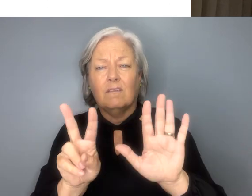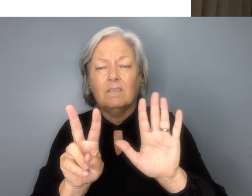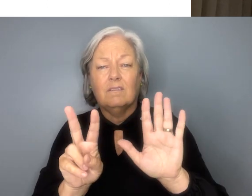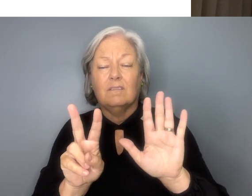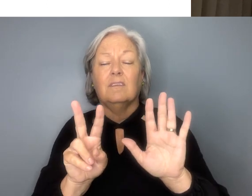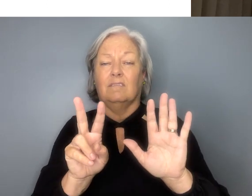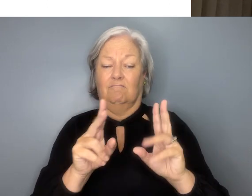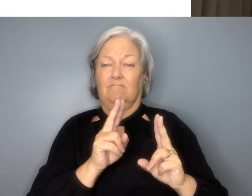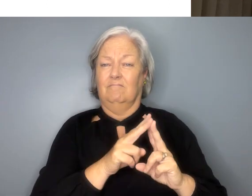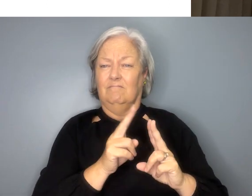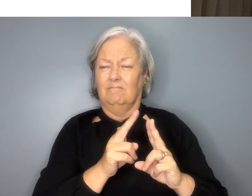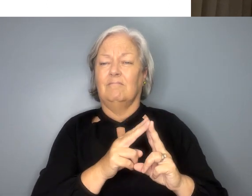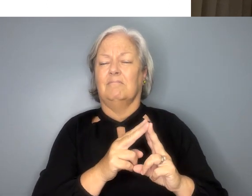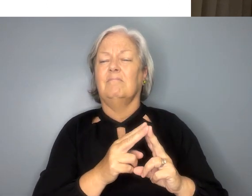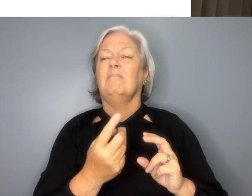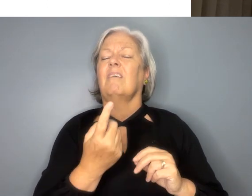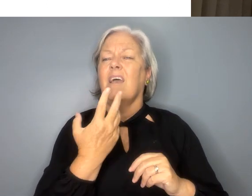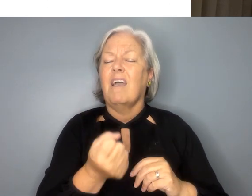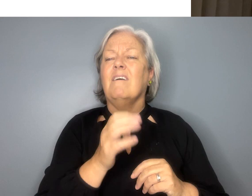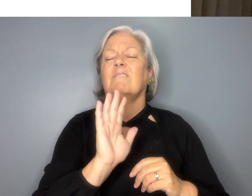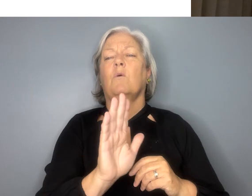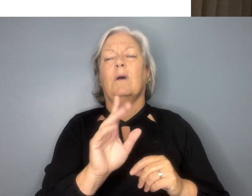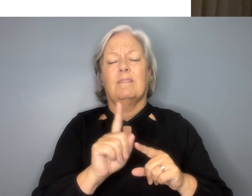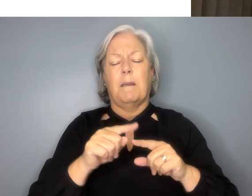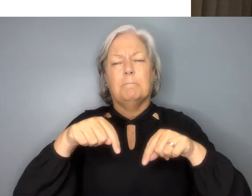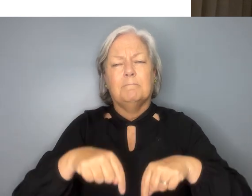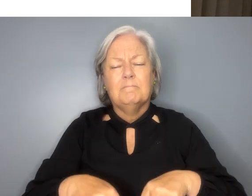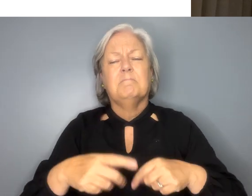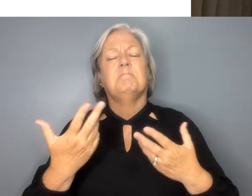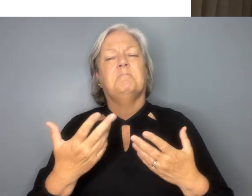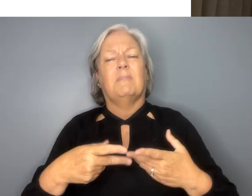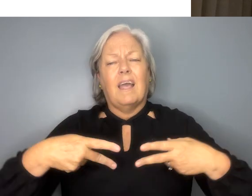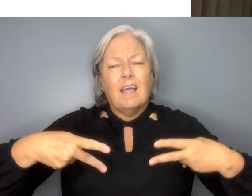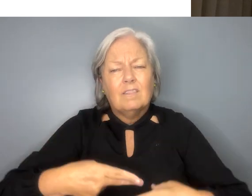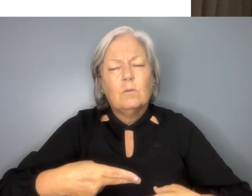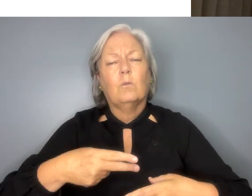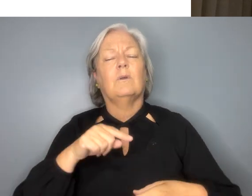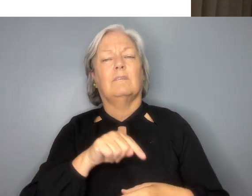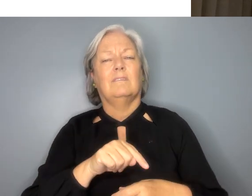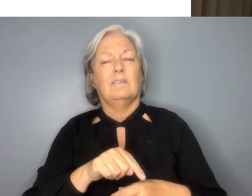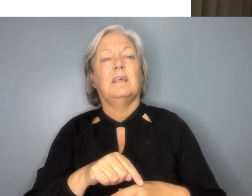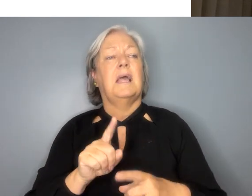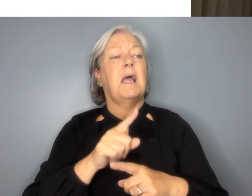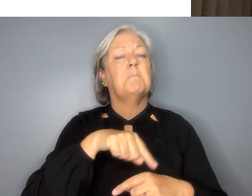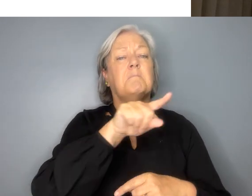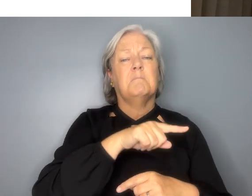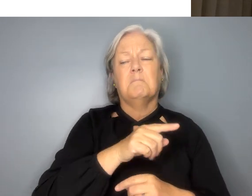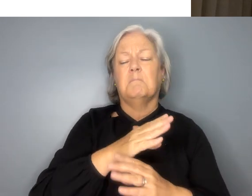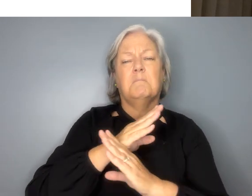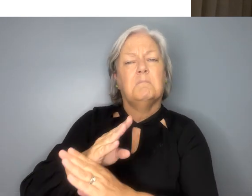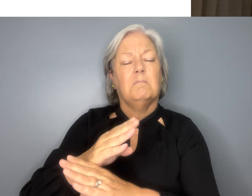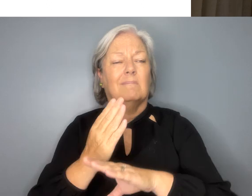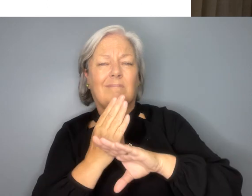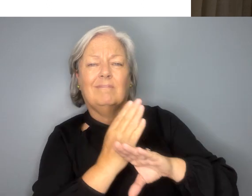primarily on recognising intersex genital mutilation and the need for states parties to prohibit